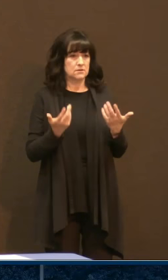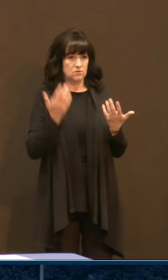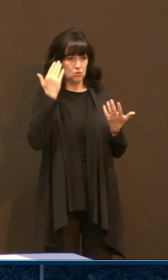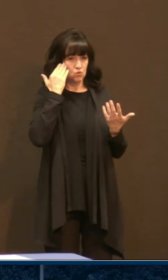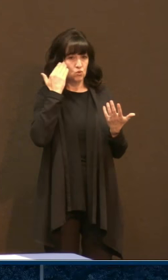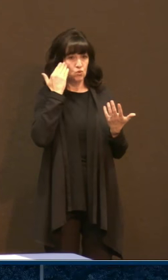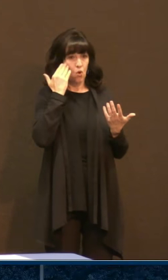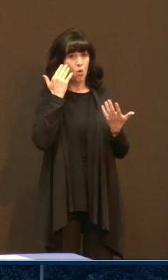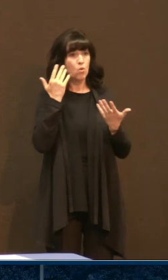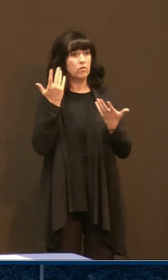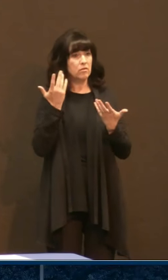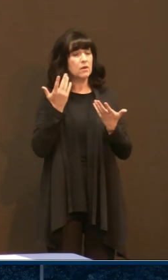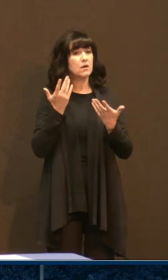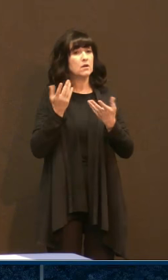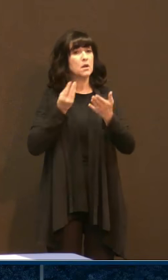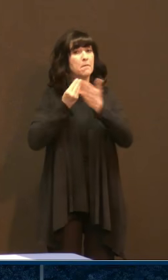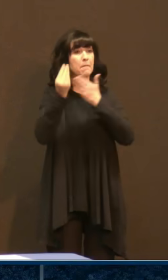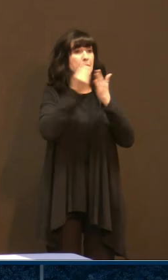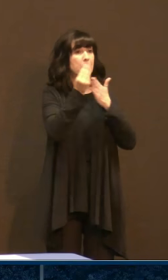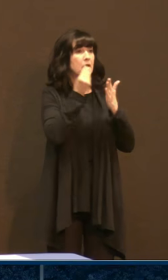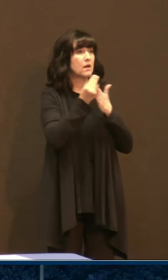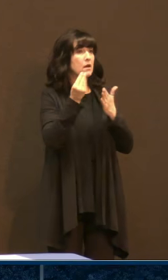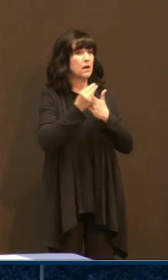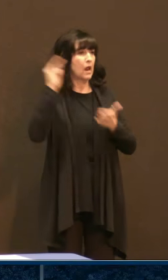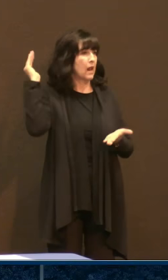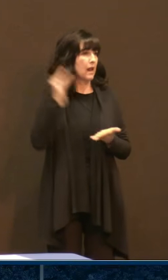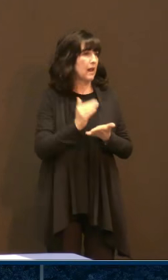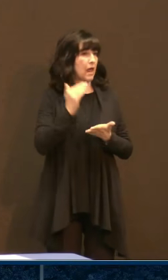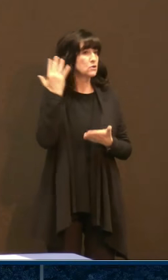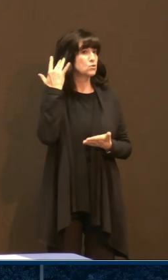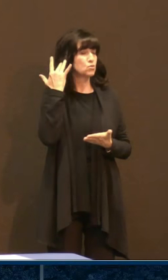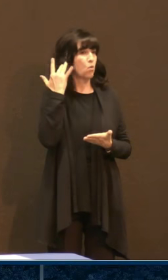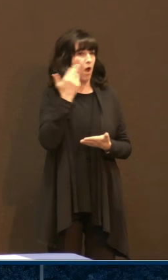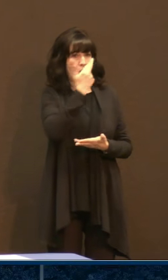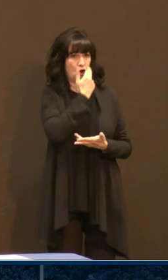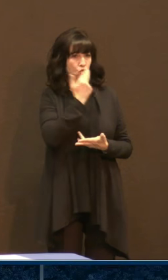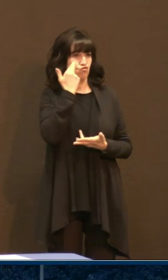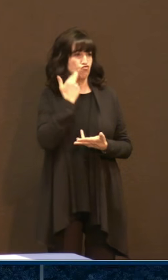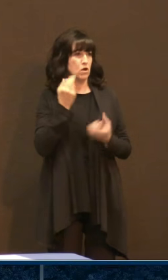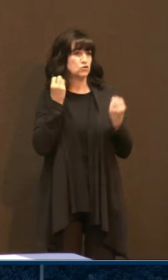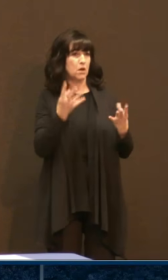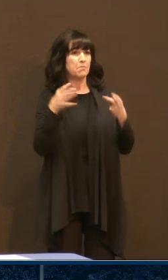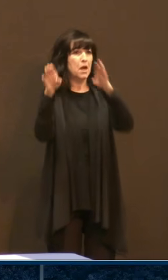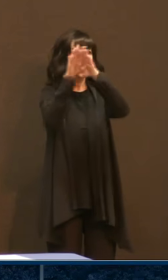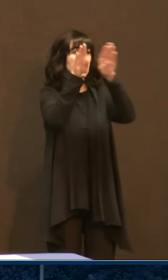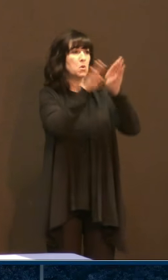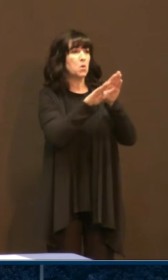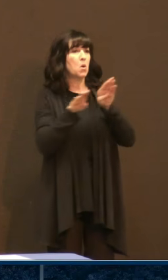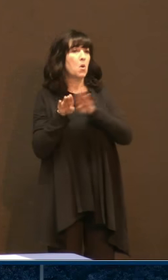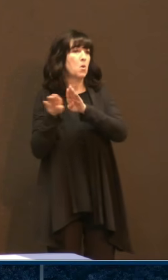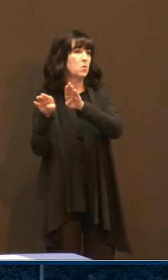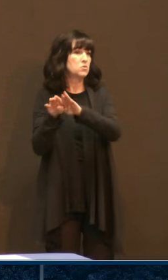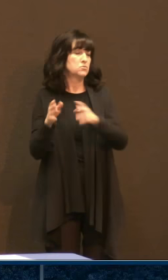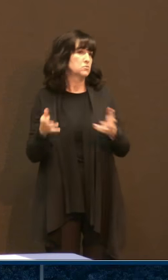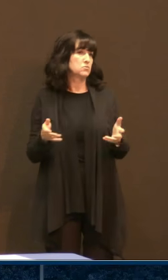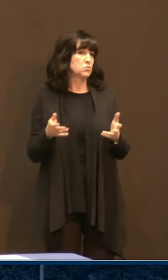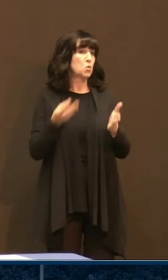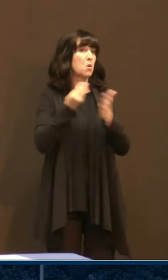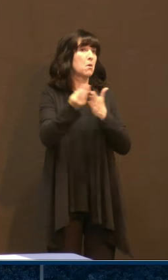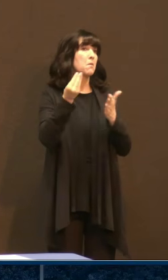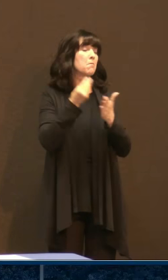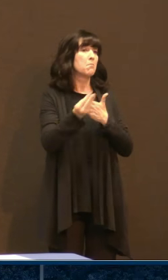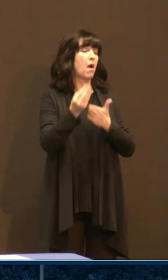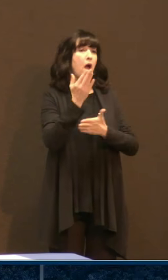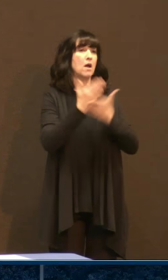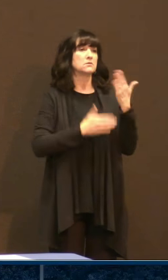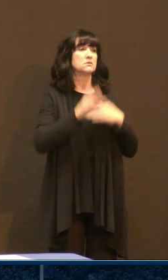is down because the restaurants are down across the country, I'm told. And that's the reason that some of the companies